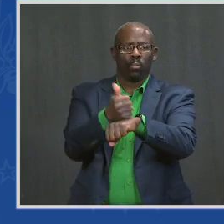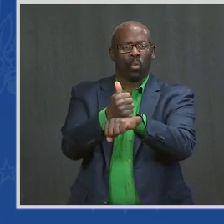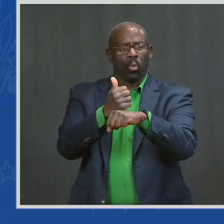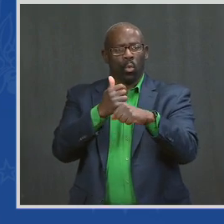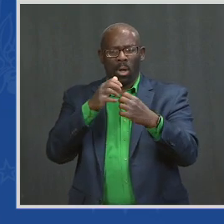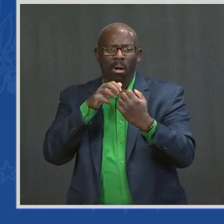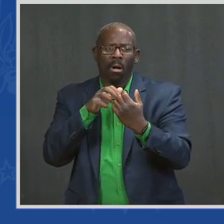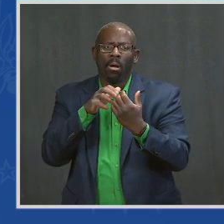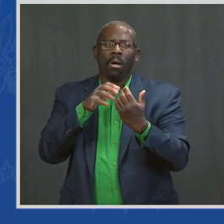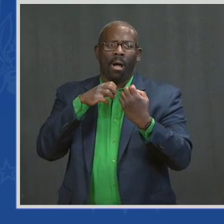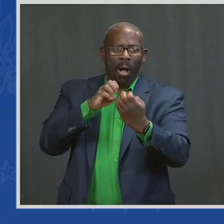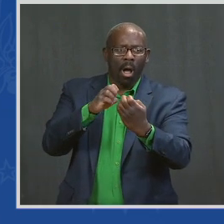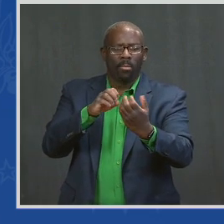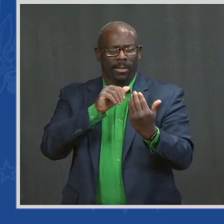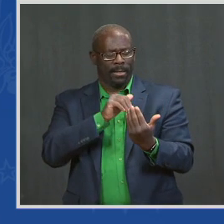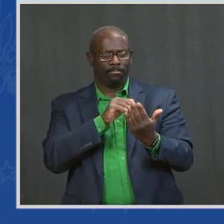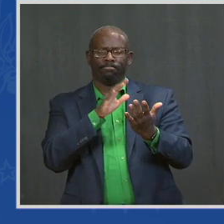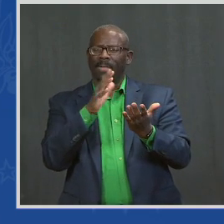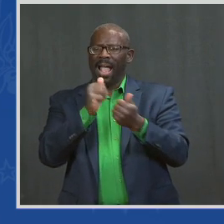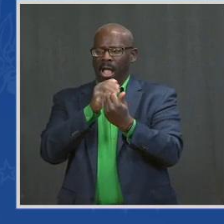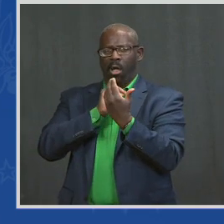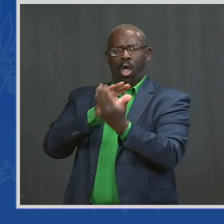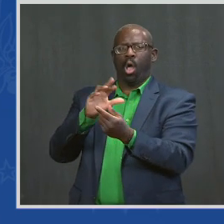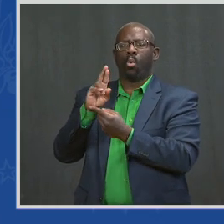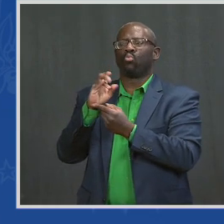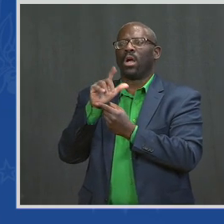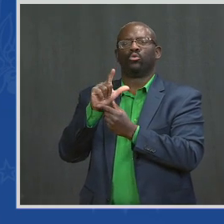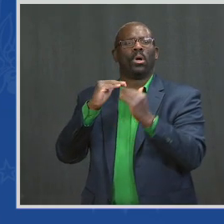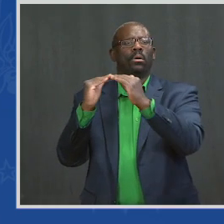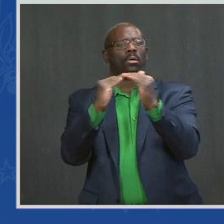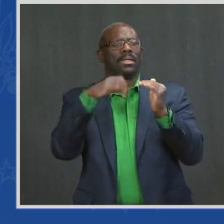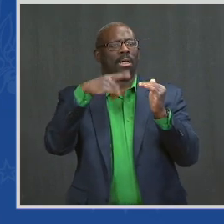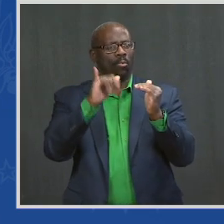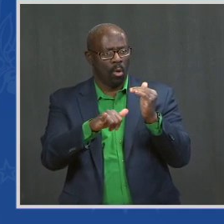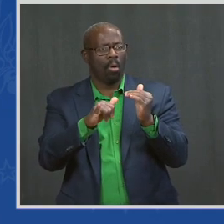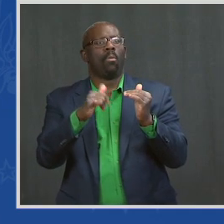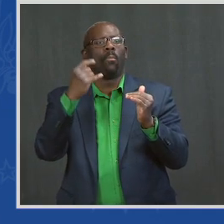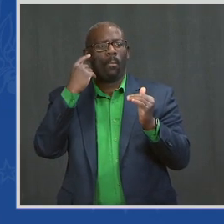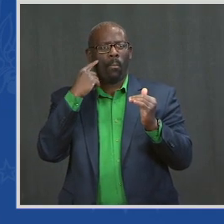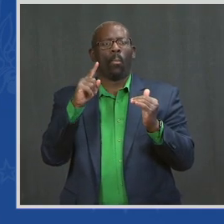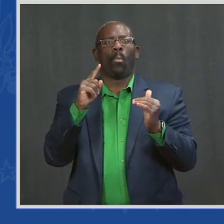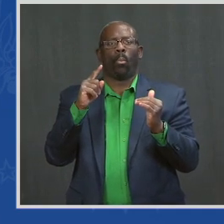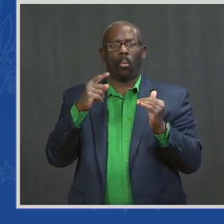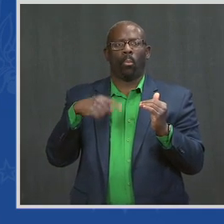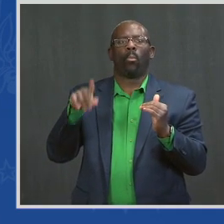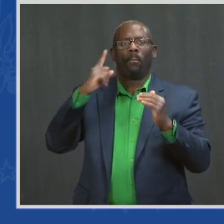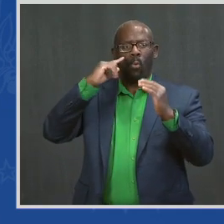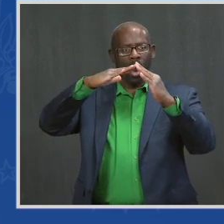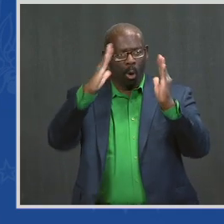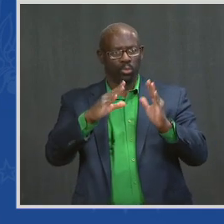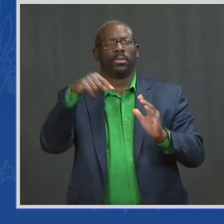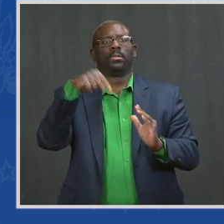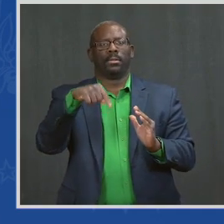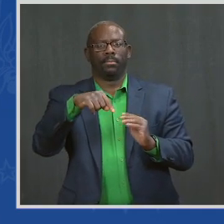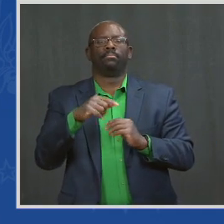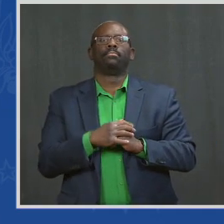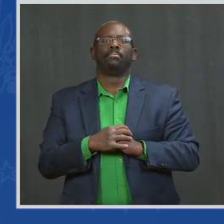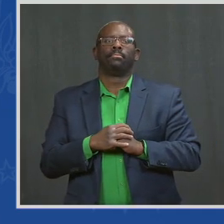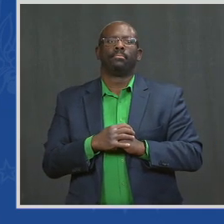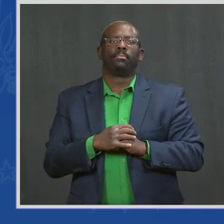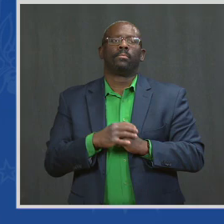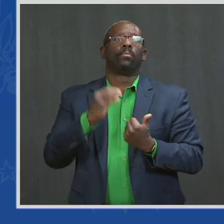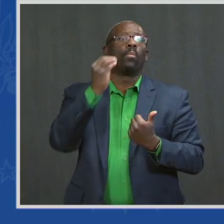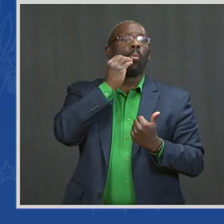in housing, finally address the cruel fact that a home owned to this day by a Black American